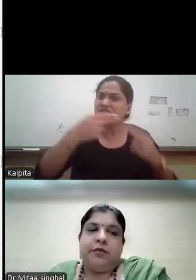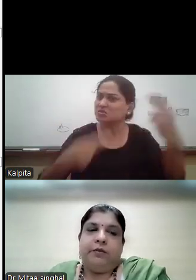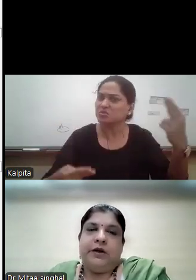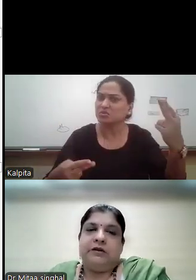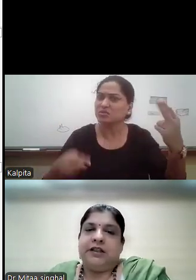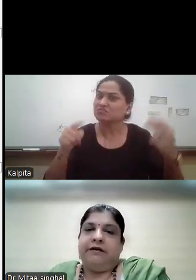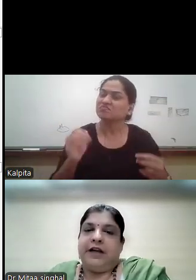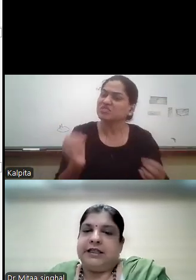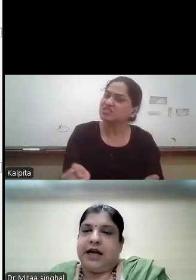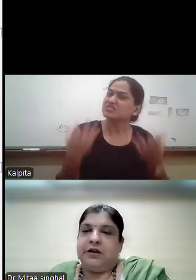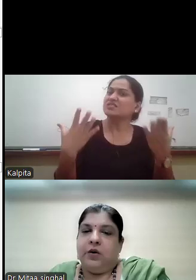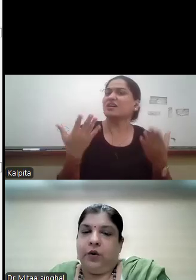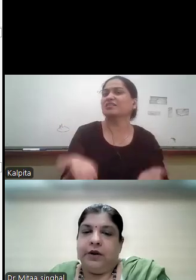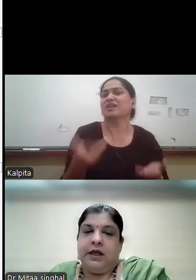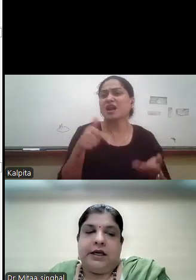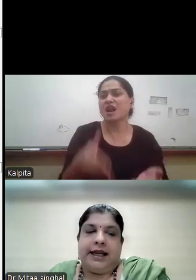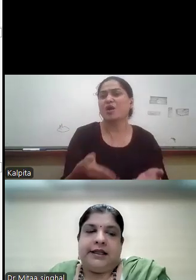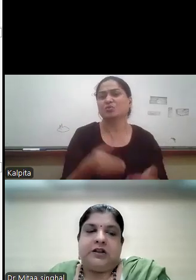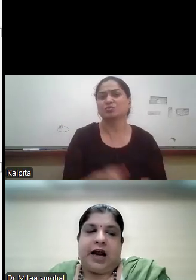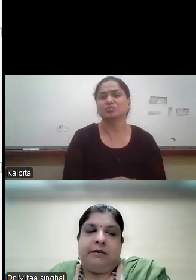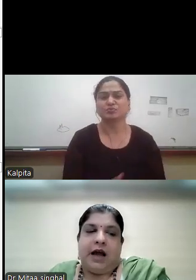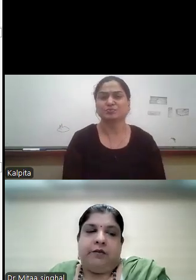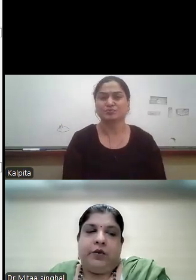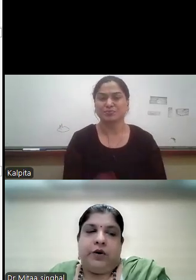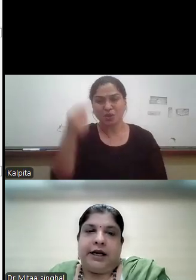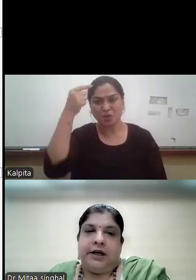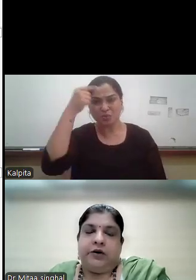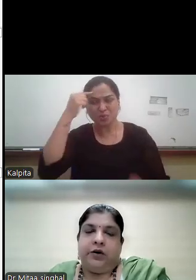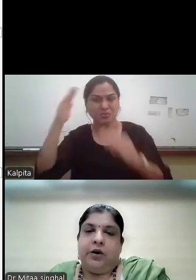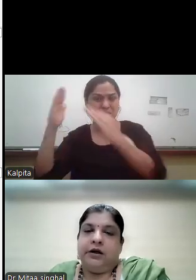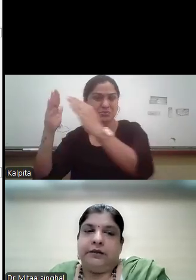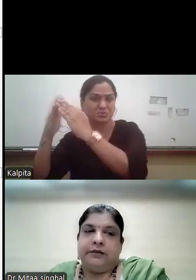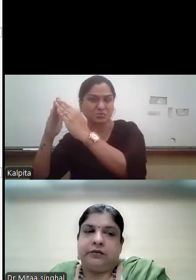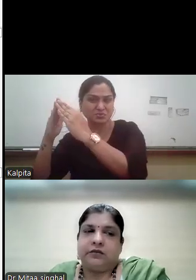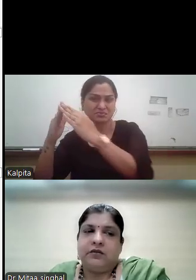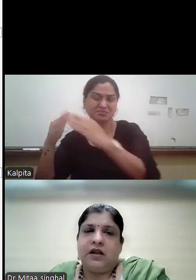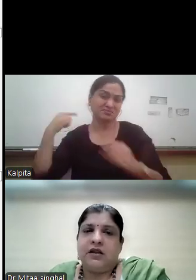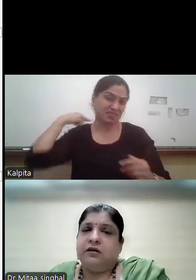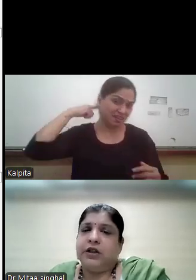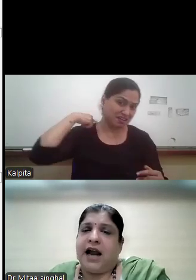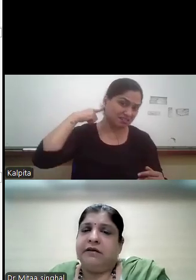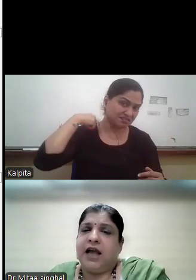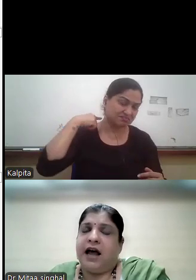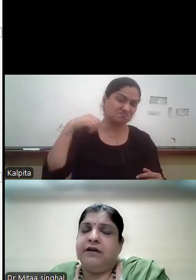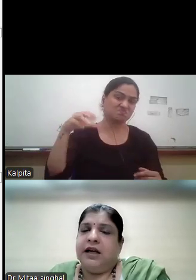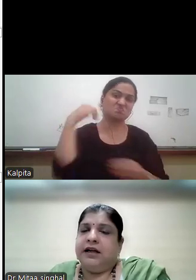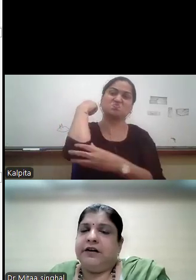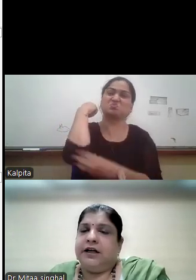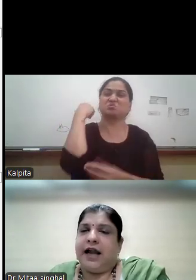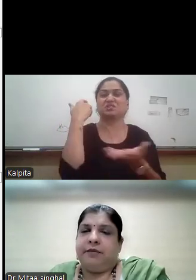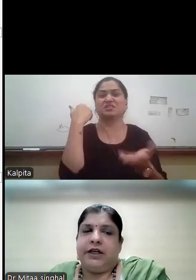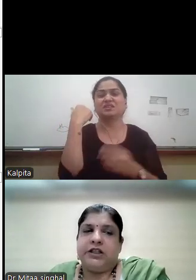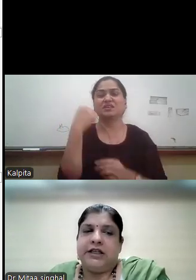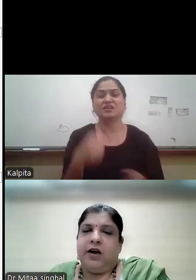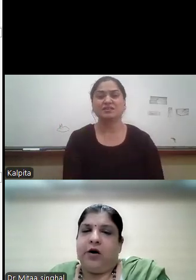certain problems which they face at home. Like the child may have poor neck control. So for that, we have